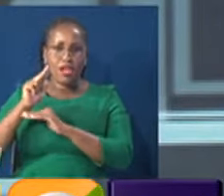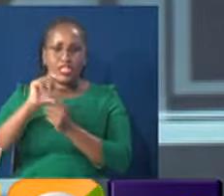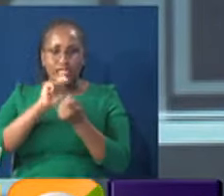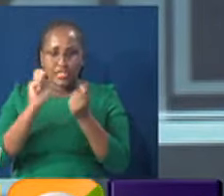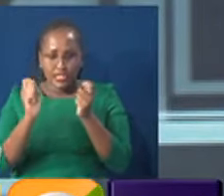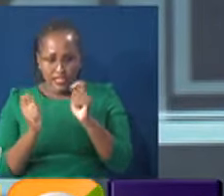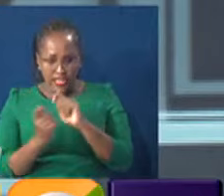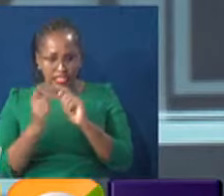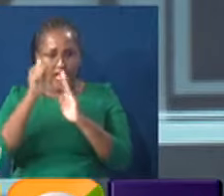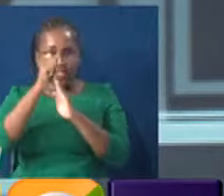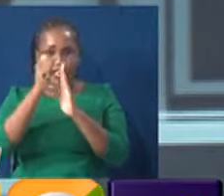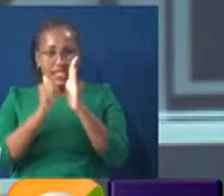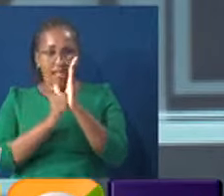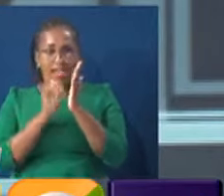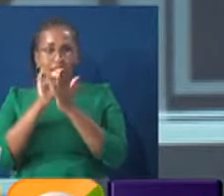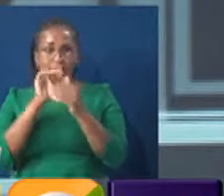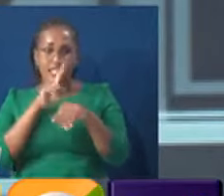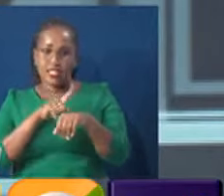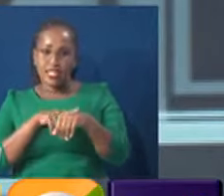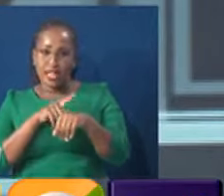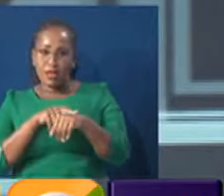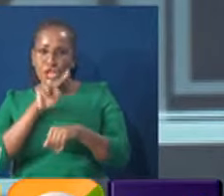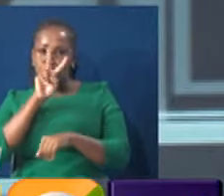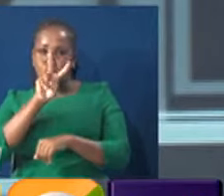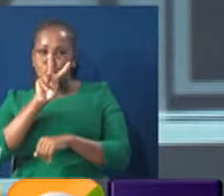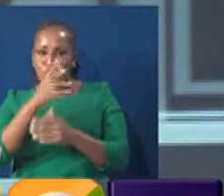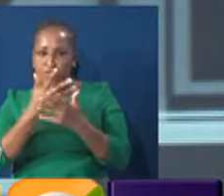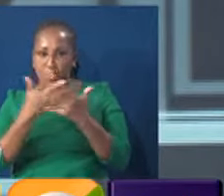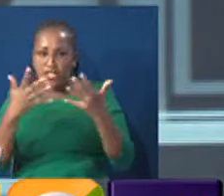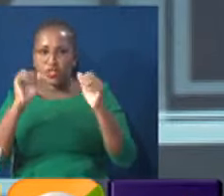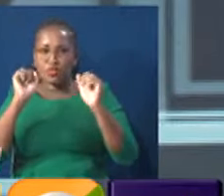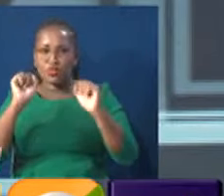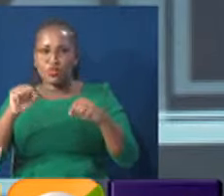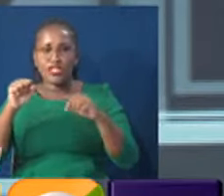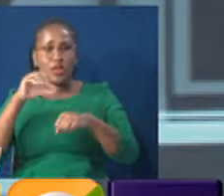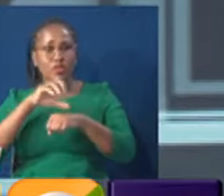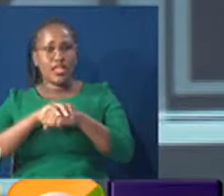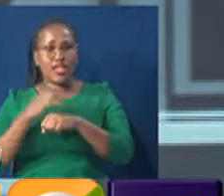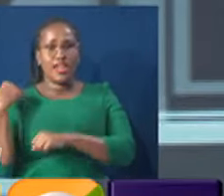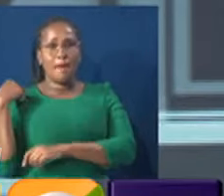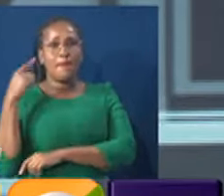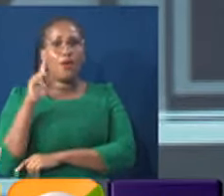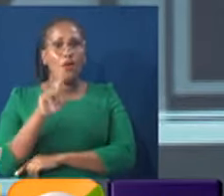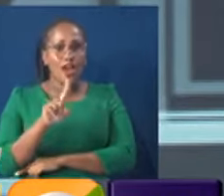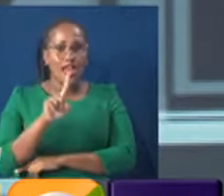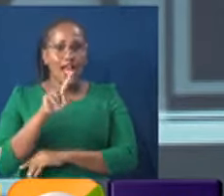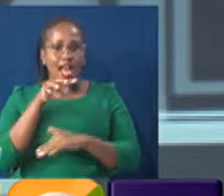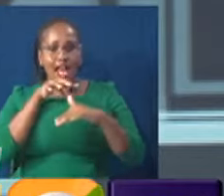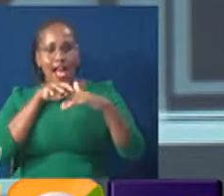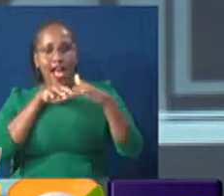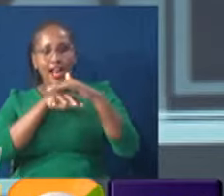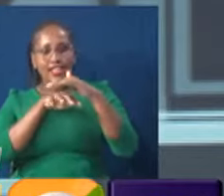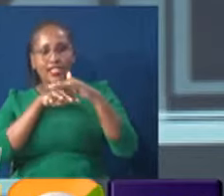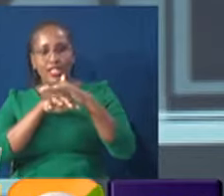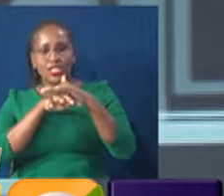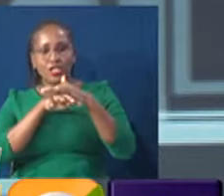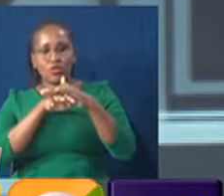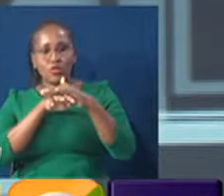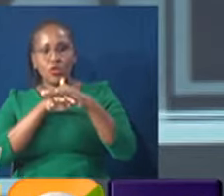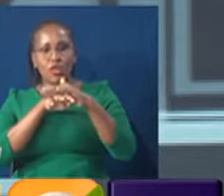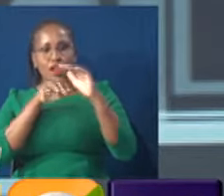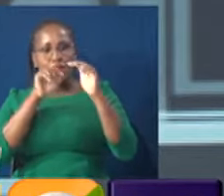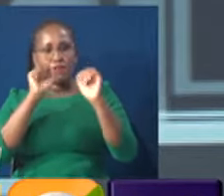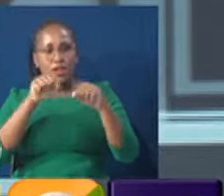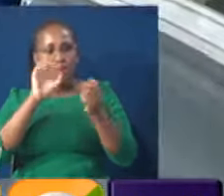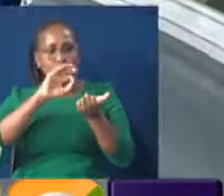mm-hmm. agenda. At that time, two things were found out. Number one, access to affordable credit and aggregation